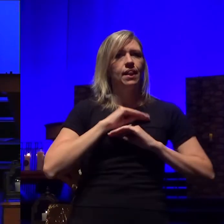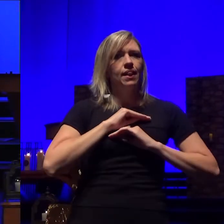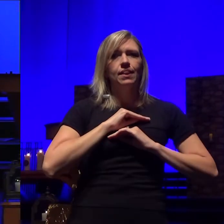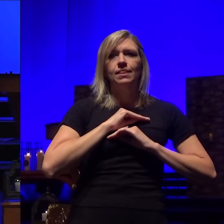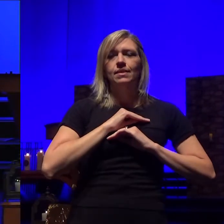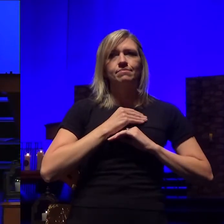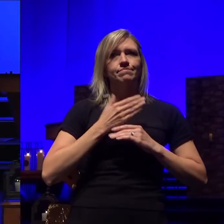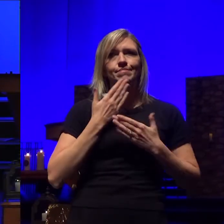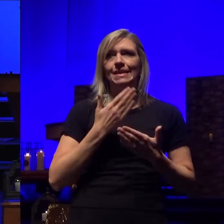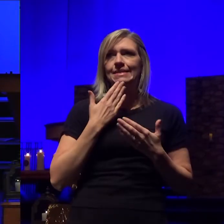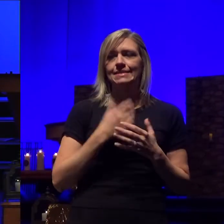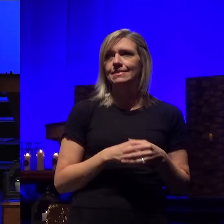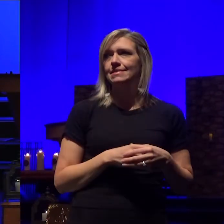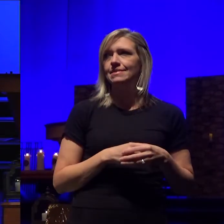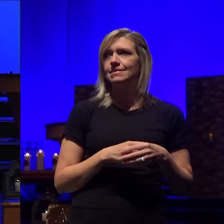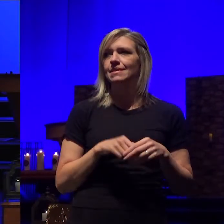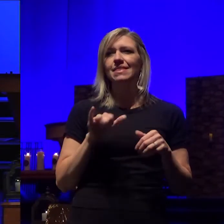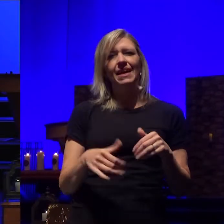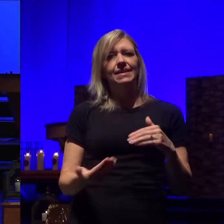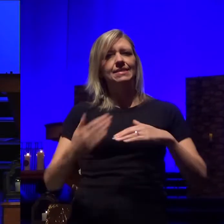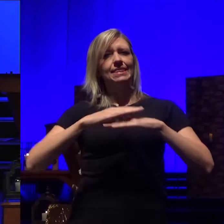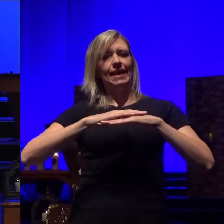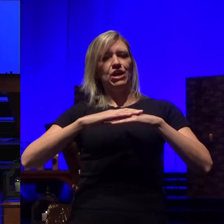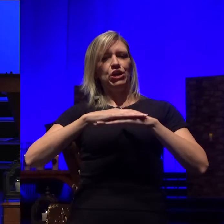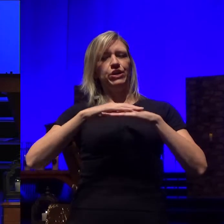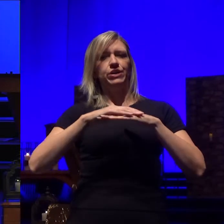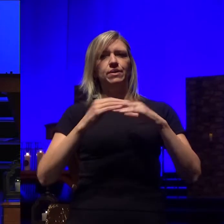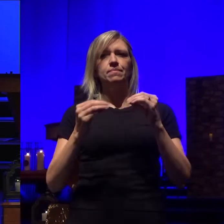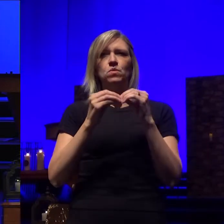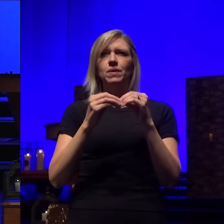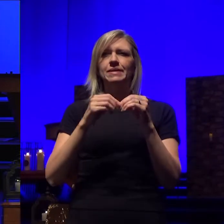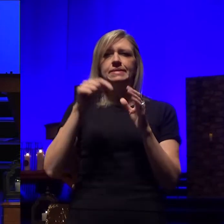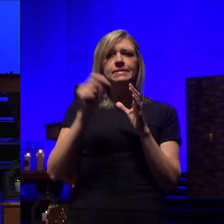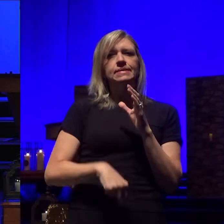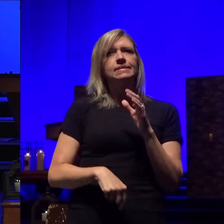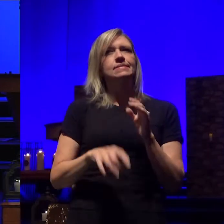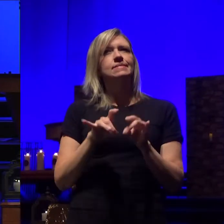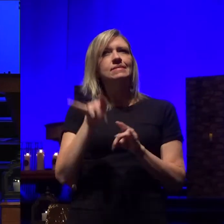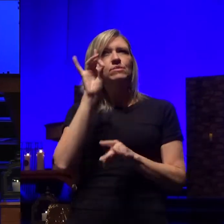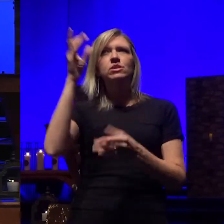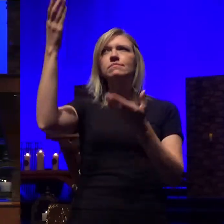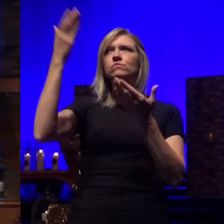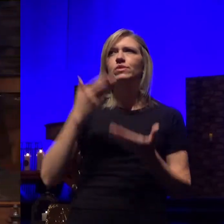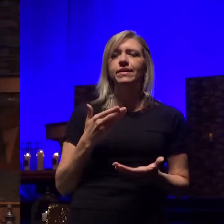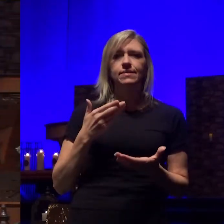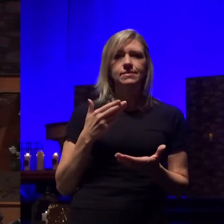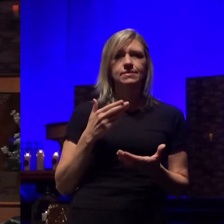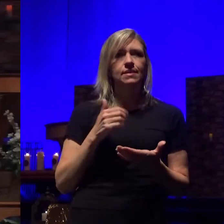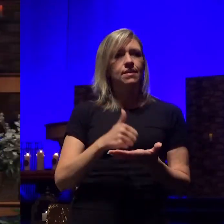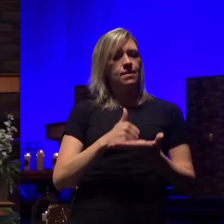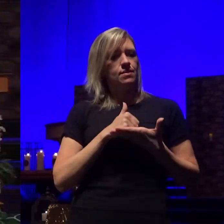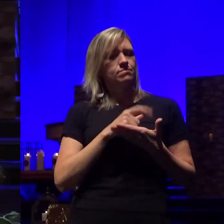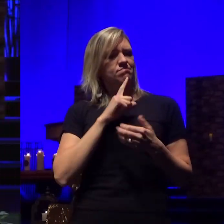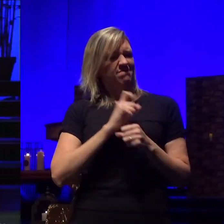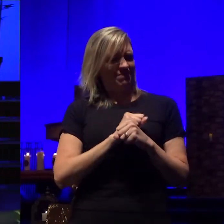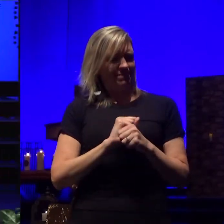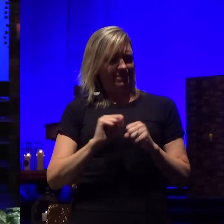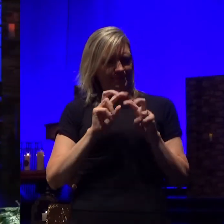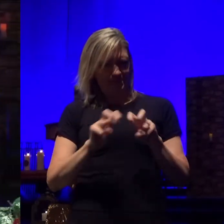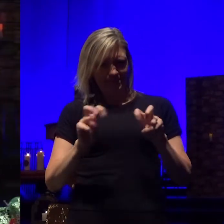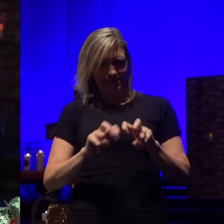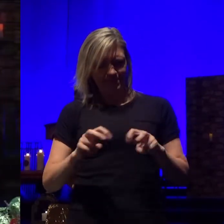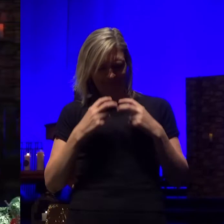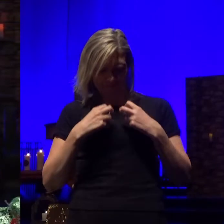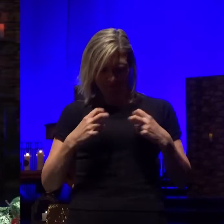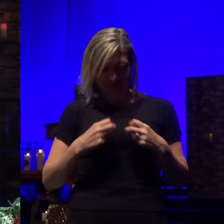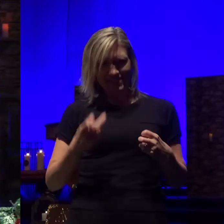pleased." That's that extra layer that the way of the Spirit brings us. It helps us to truly see and to bring the best